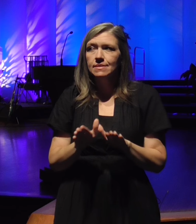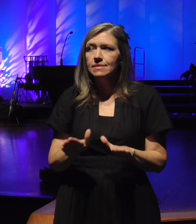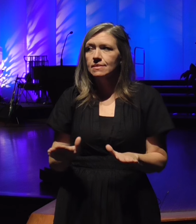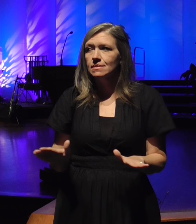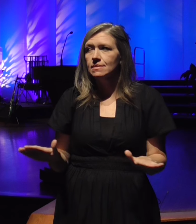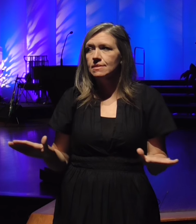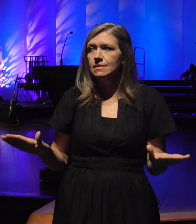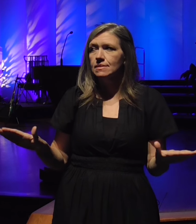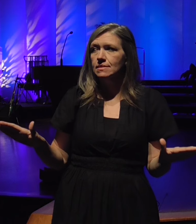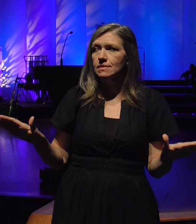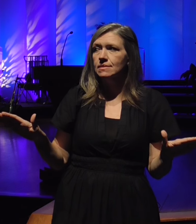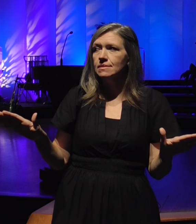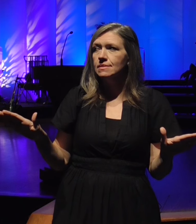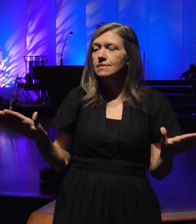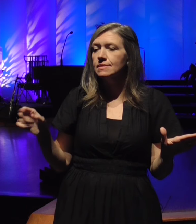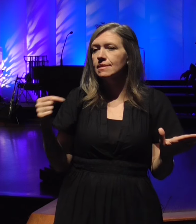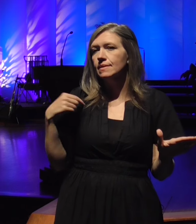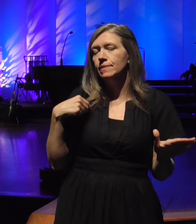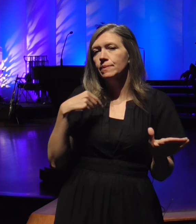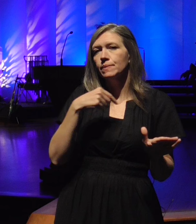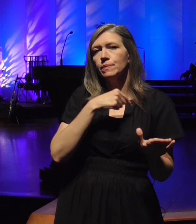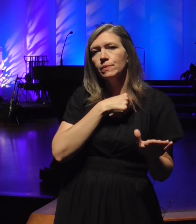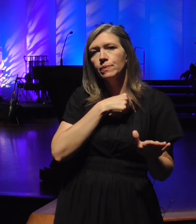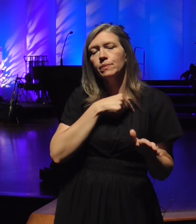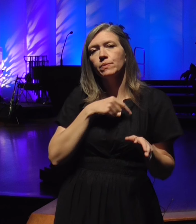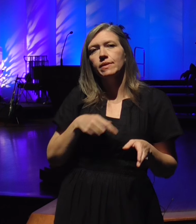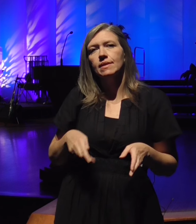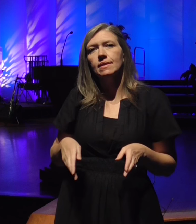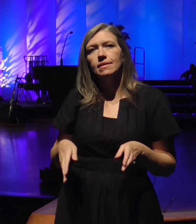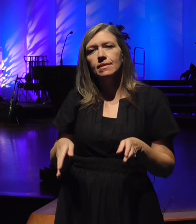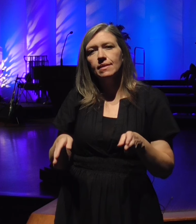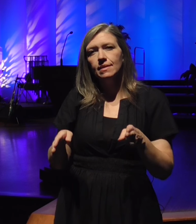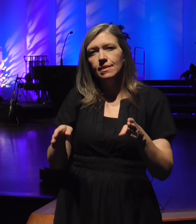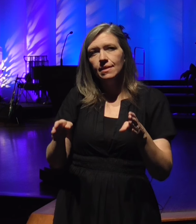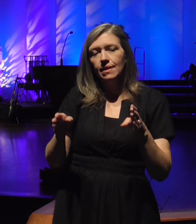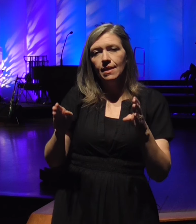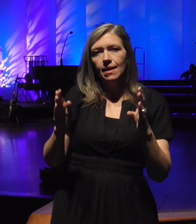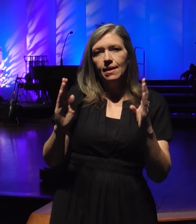it be. We let the